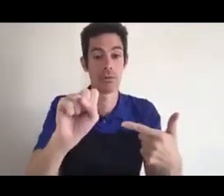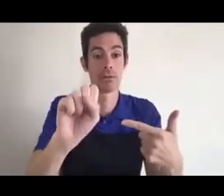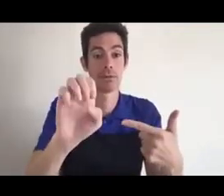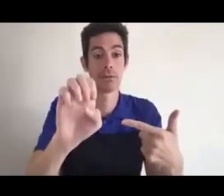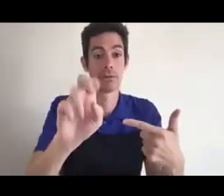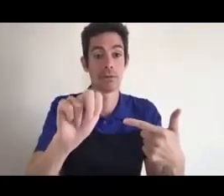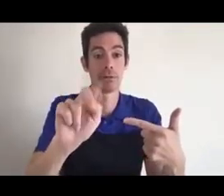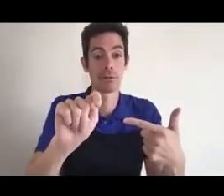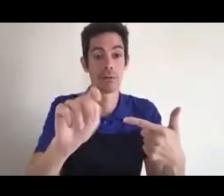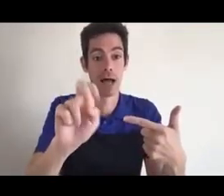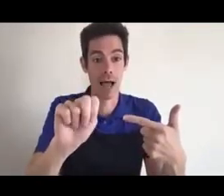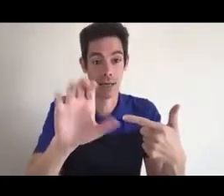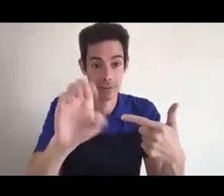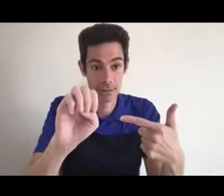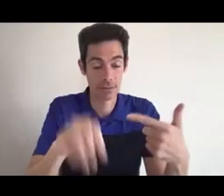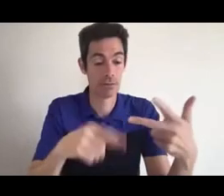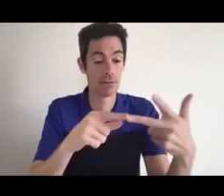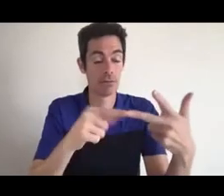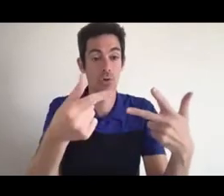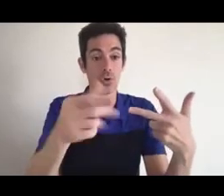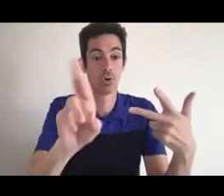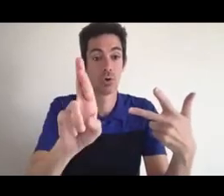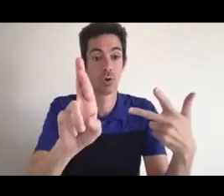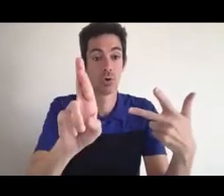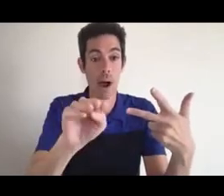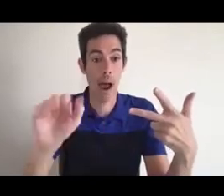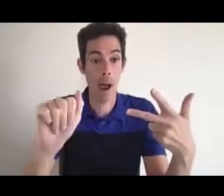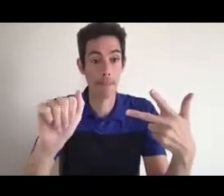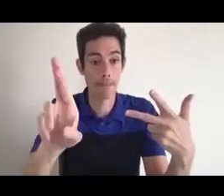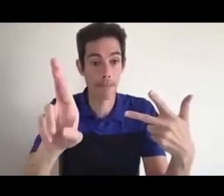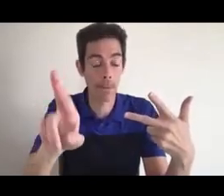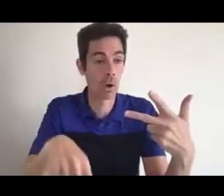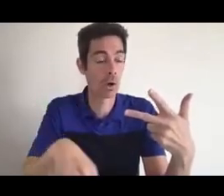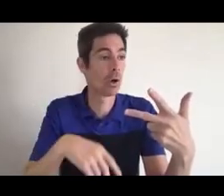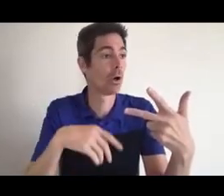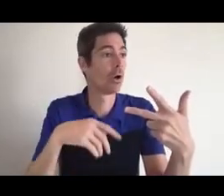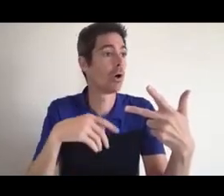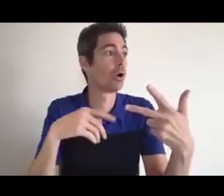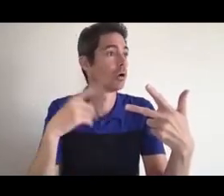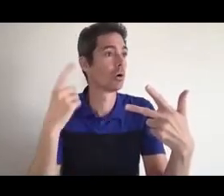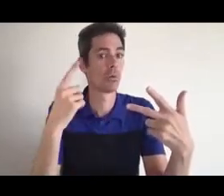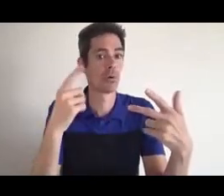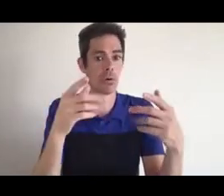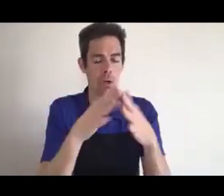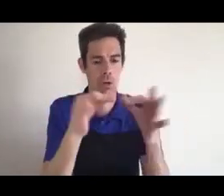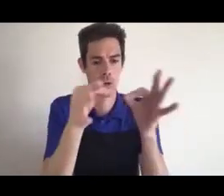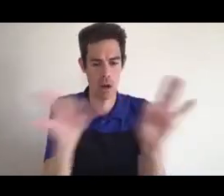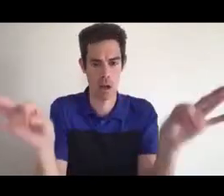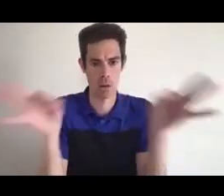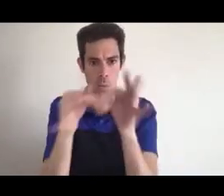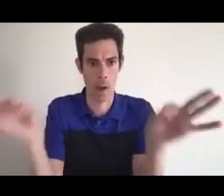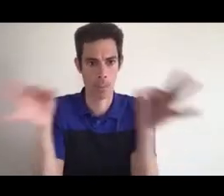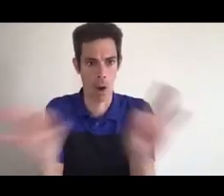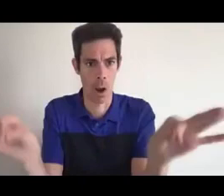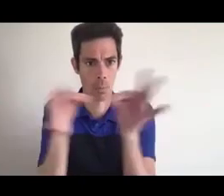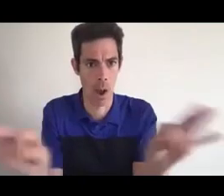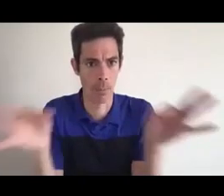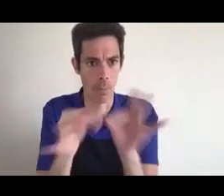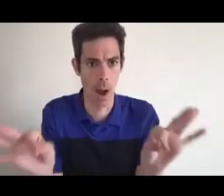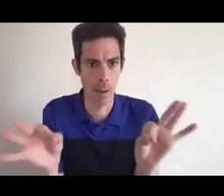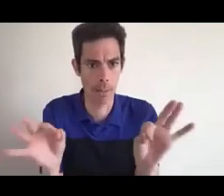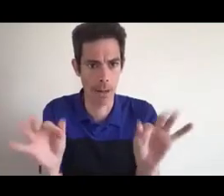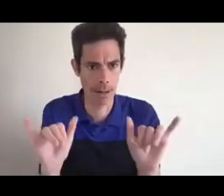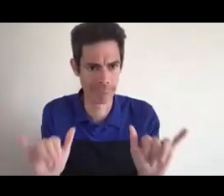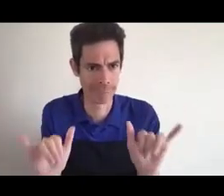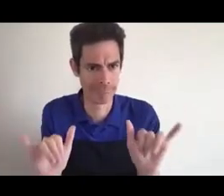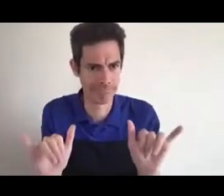fine. But you also have the word sentence or grammar. And so if you're